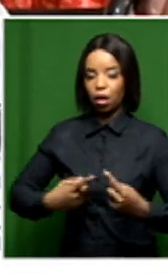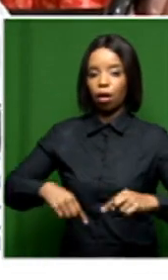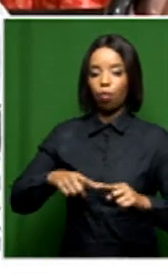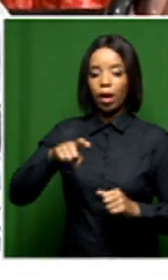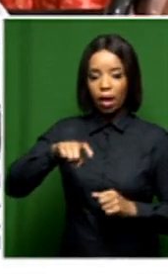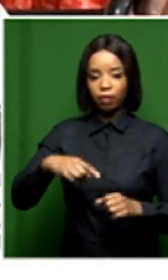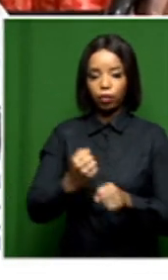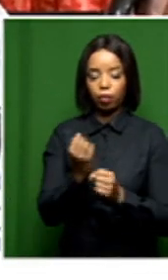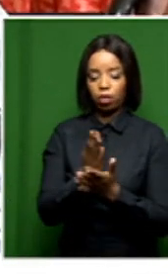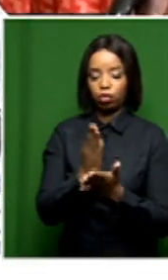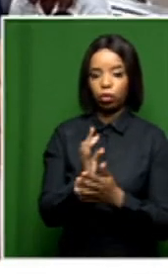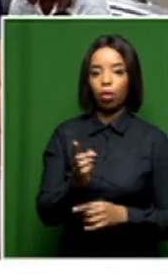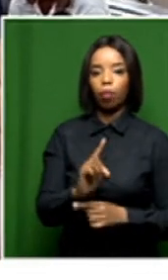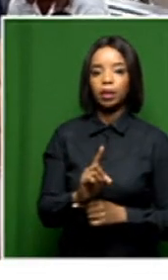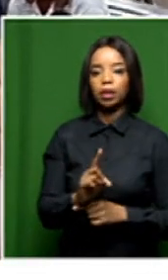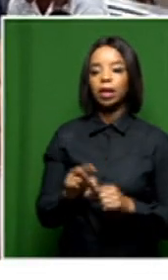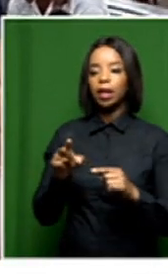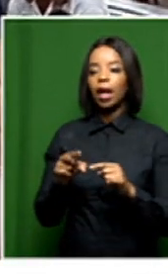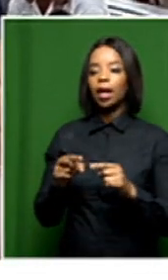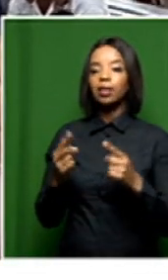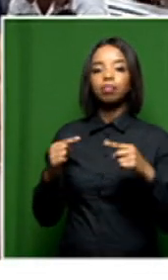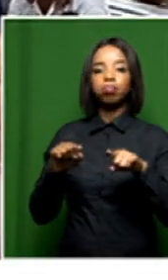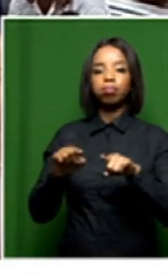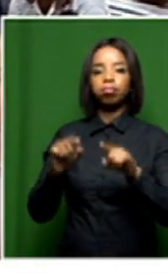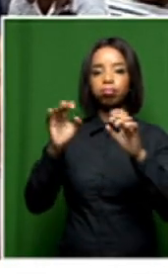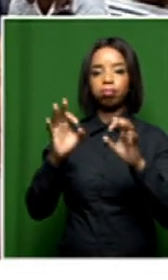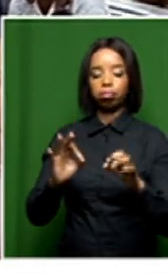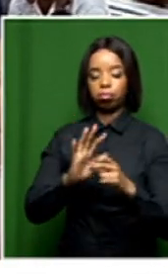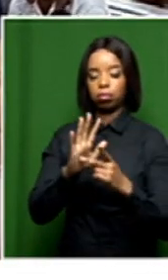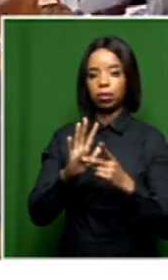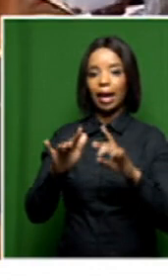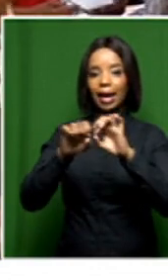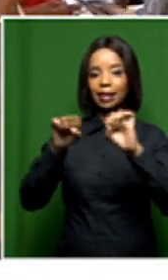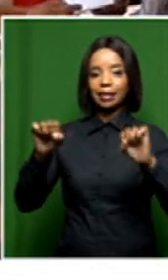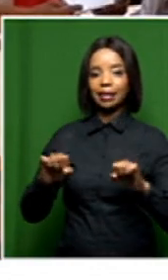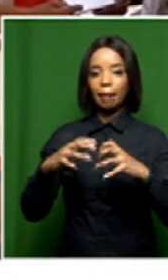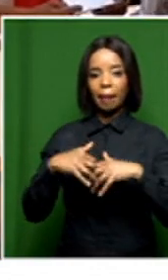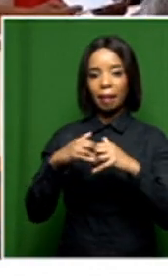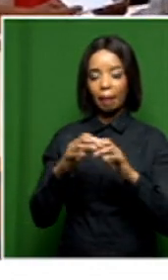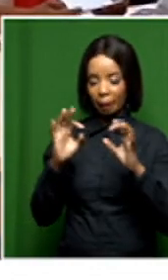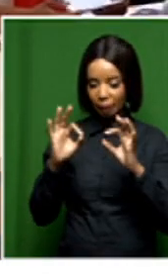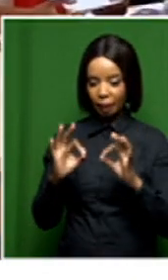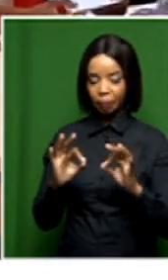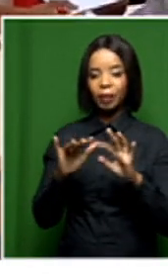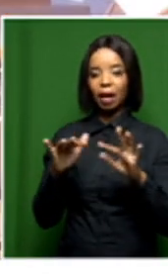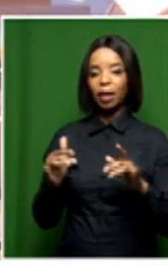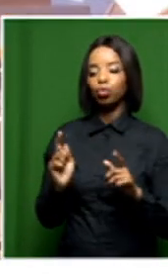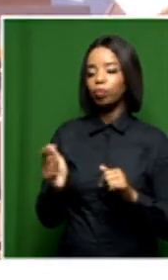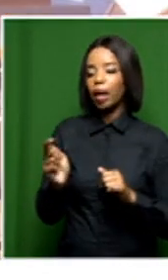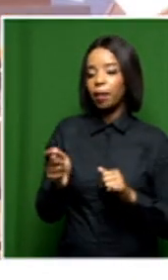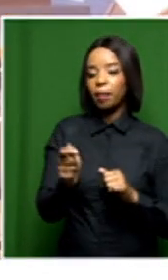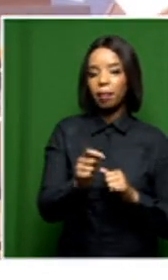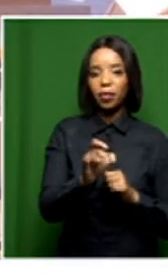ground running. We had to make sure that the systems are there for people to be able to get the 350. We did not have time. This was for the first